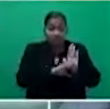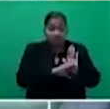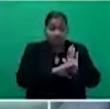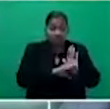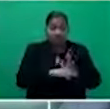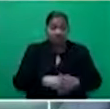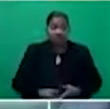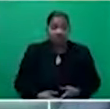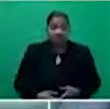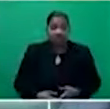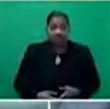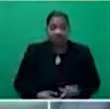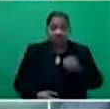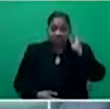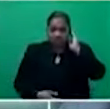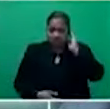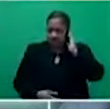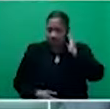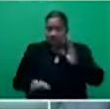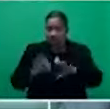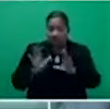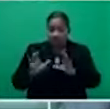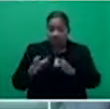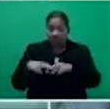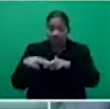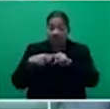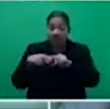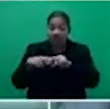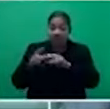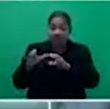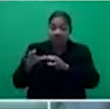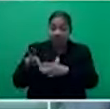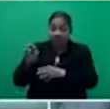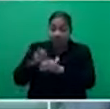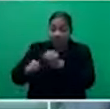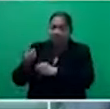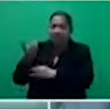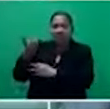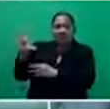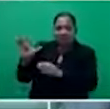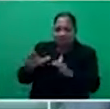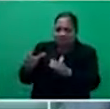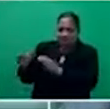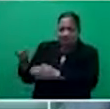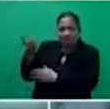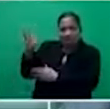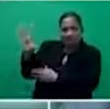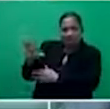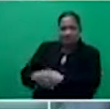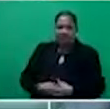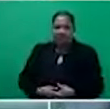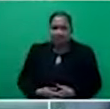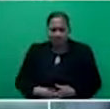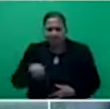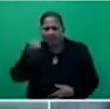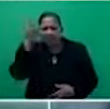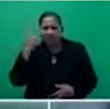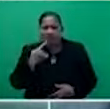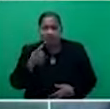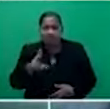Electoral Commission and the Fijian Elections Office are independent bodies. And he forgets to mention the fact that the video